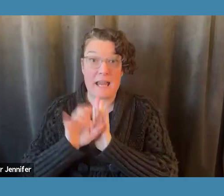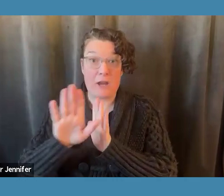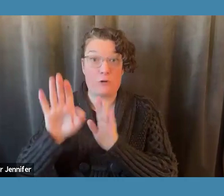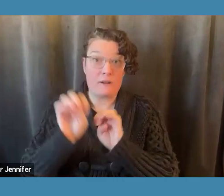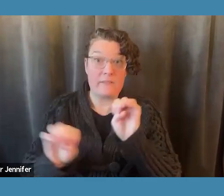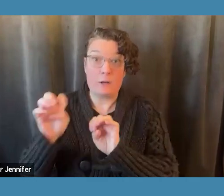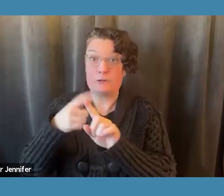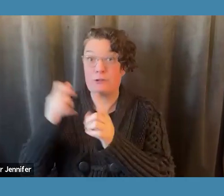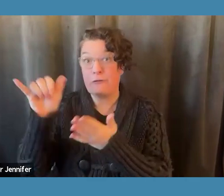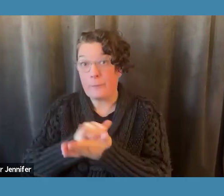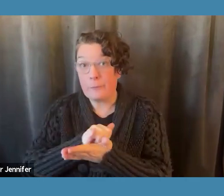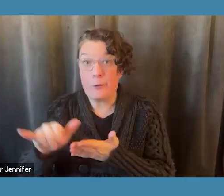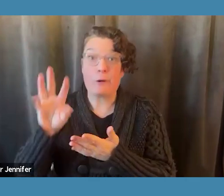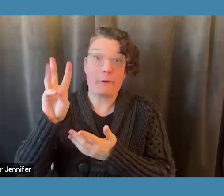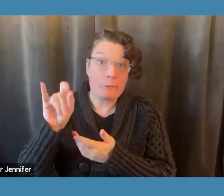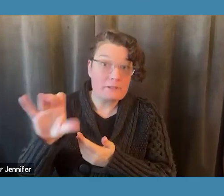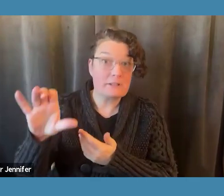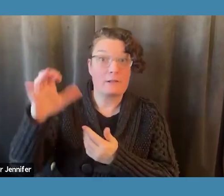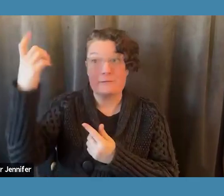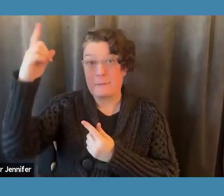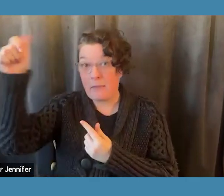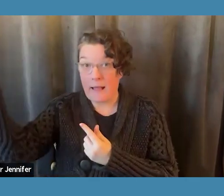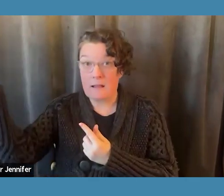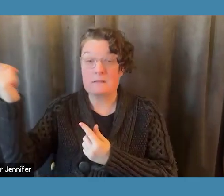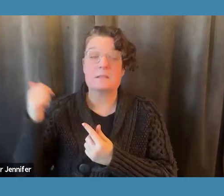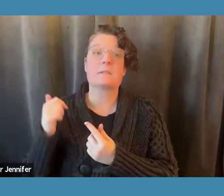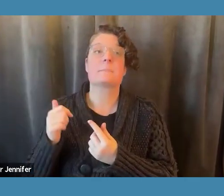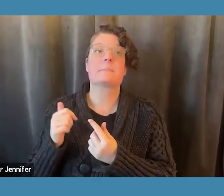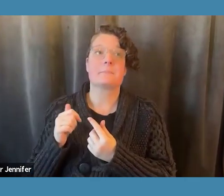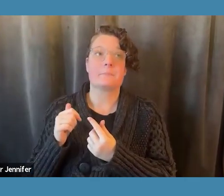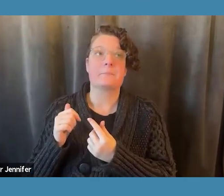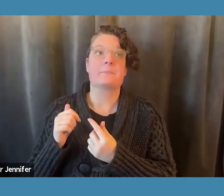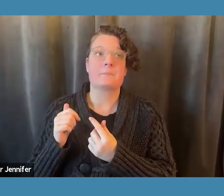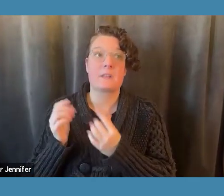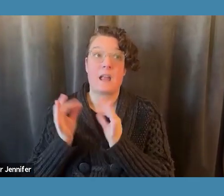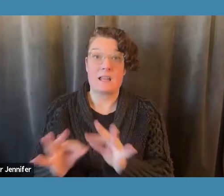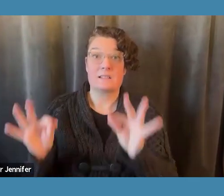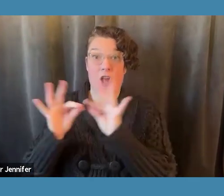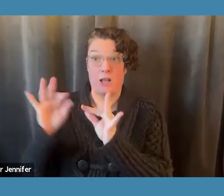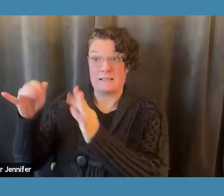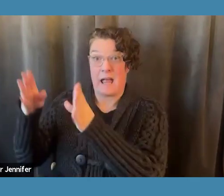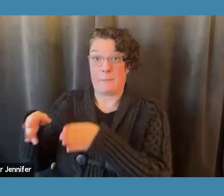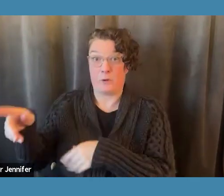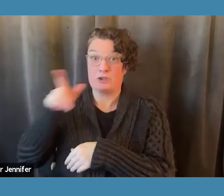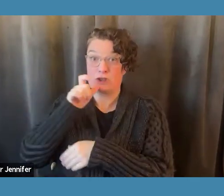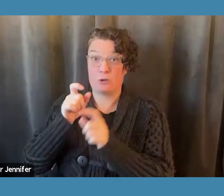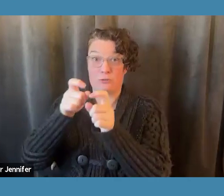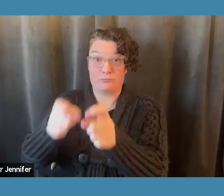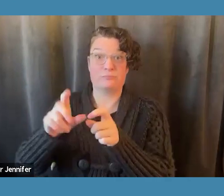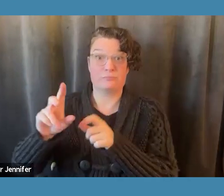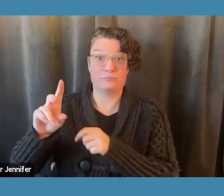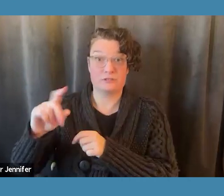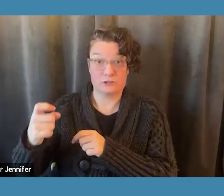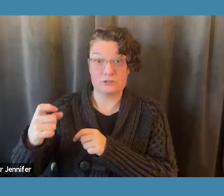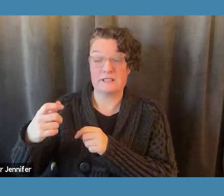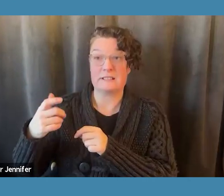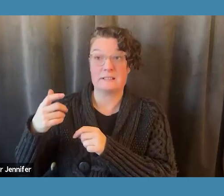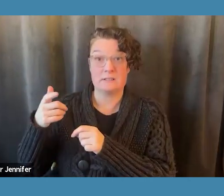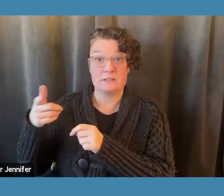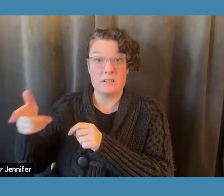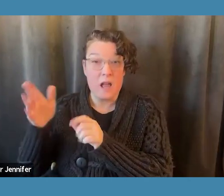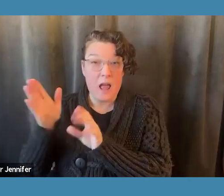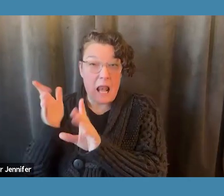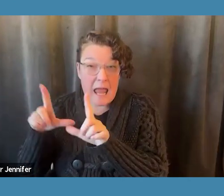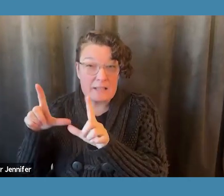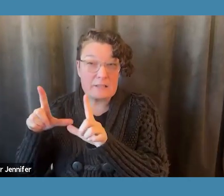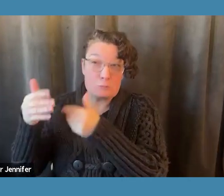from New York or Wisconsin or wherever, as long as their licensure scheme for psychiatrists and psychologists is